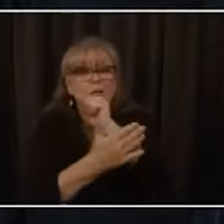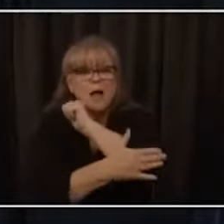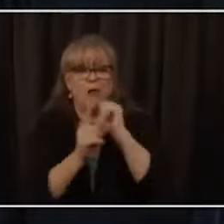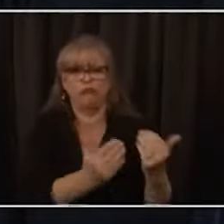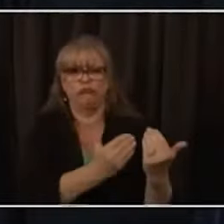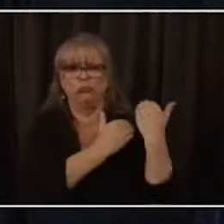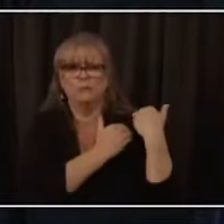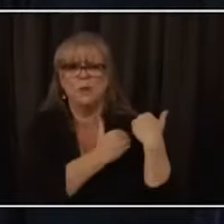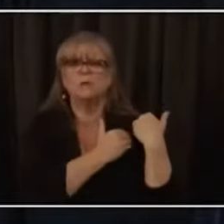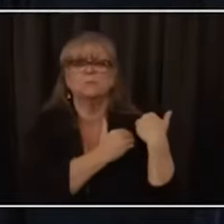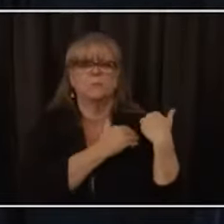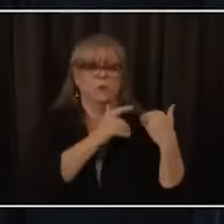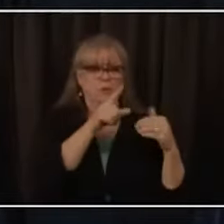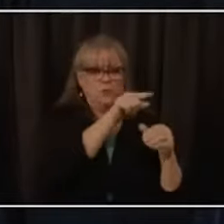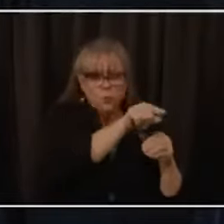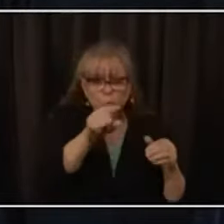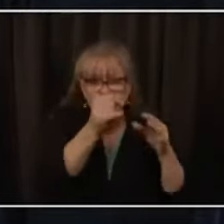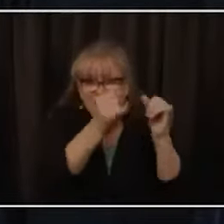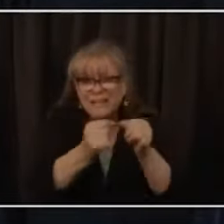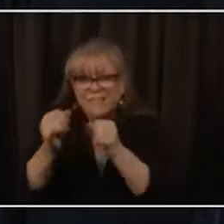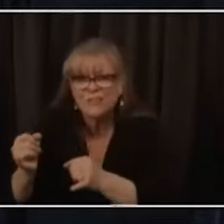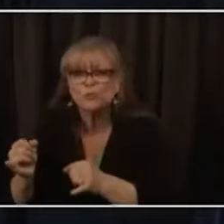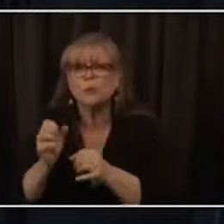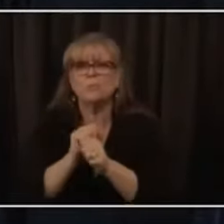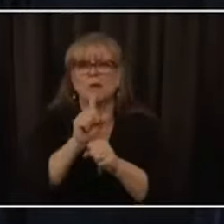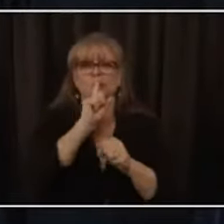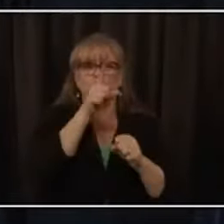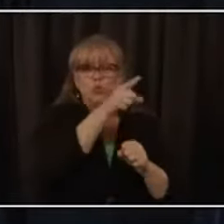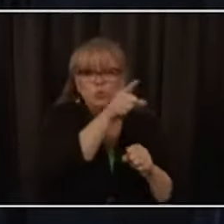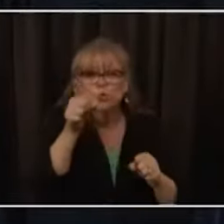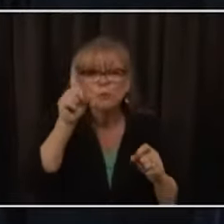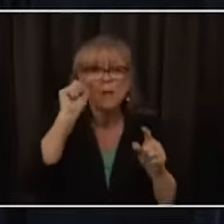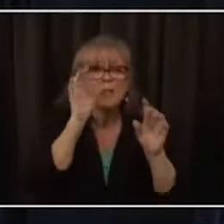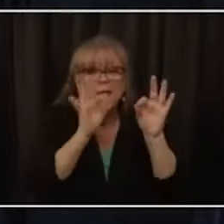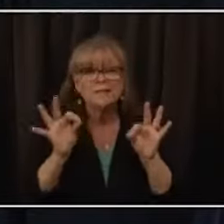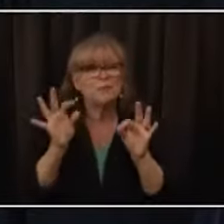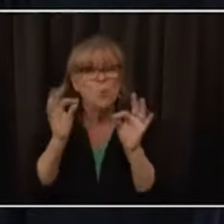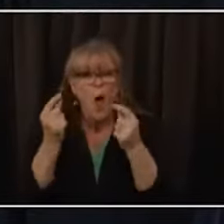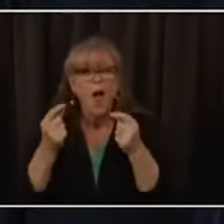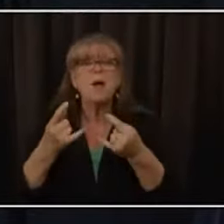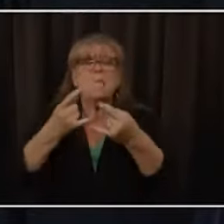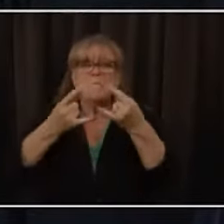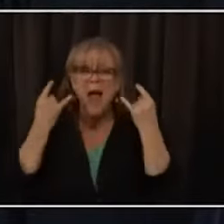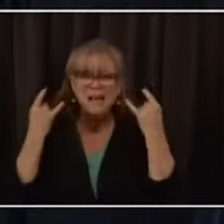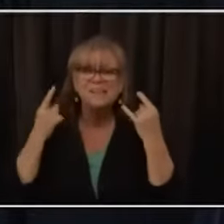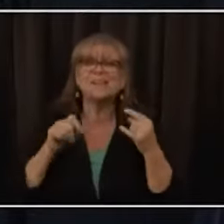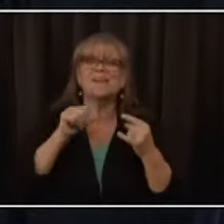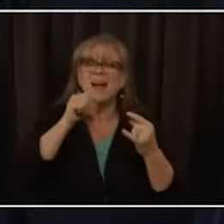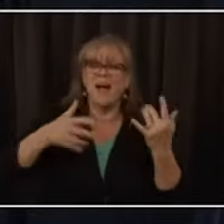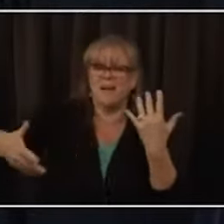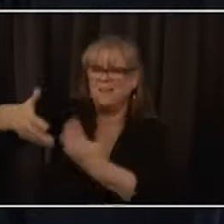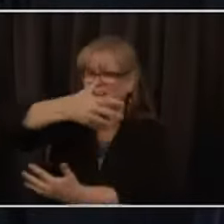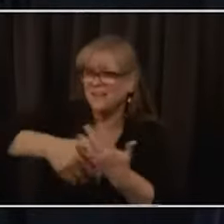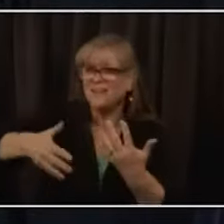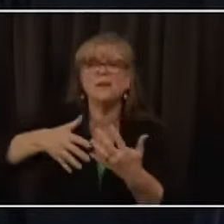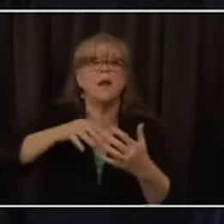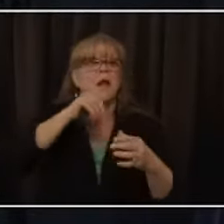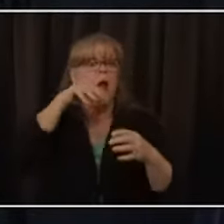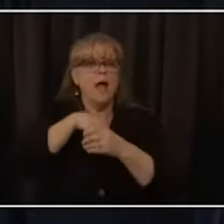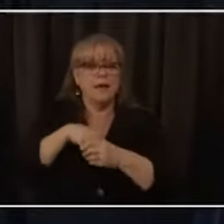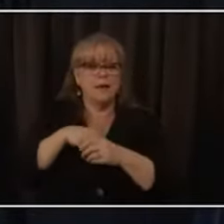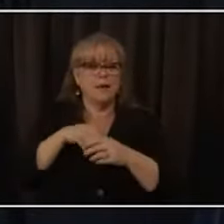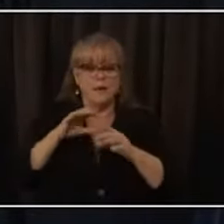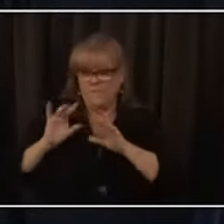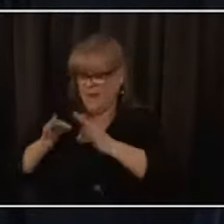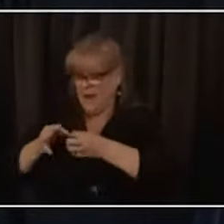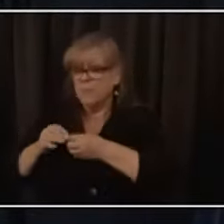making that correct choice to wear a mask around others and avoid socializing with people outside your household whenever possible. On March